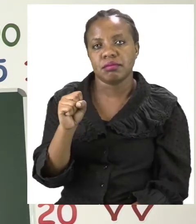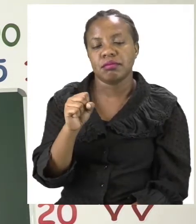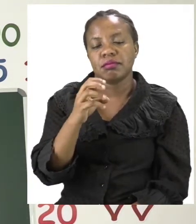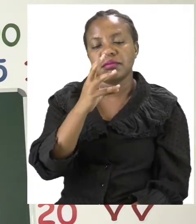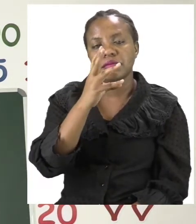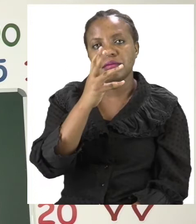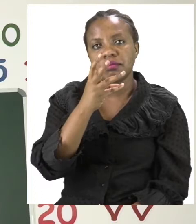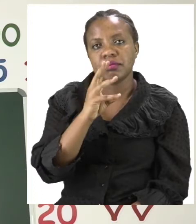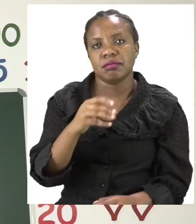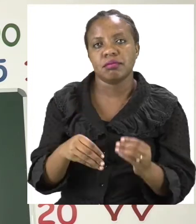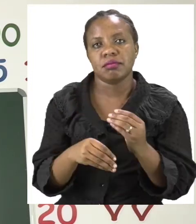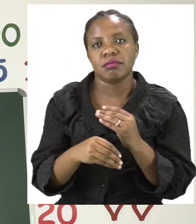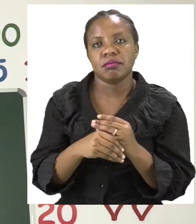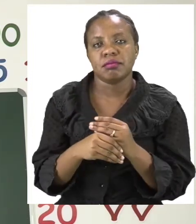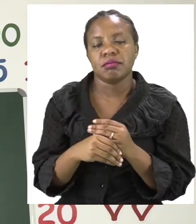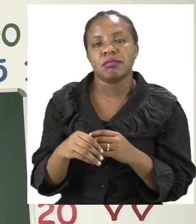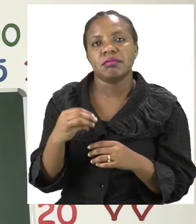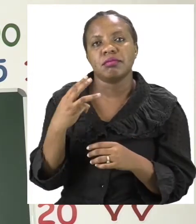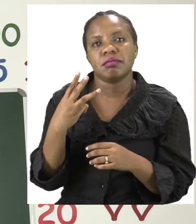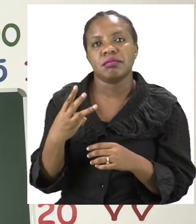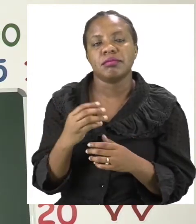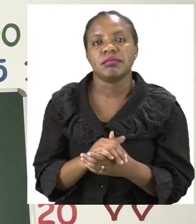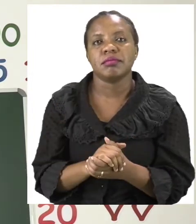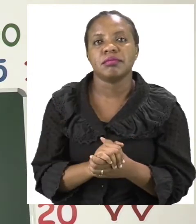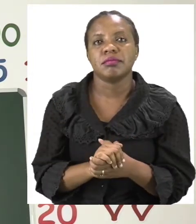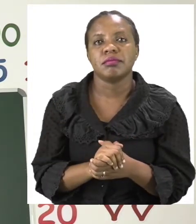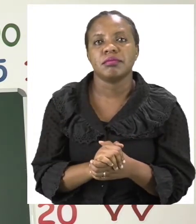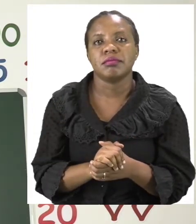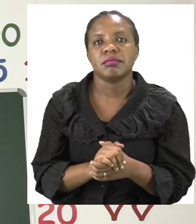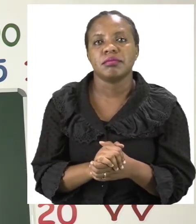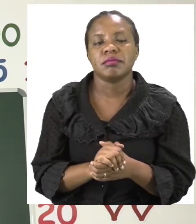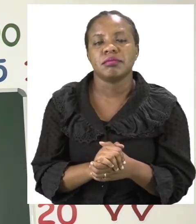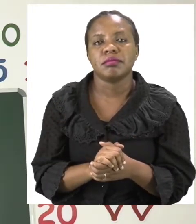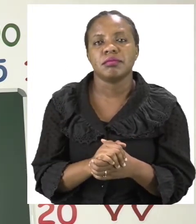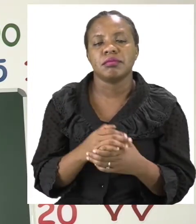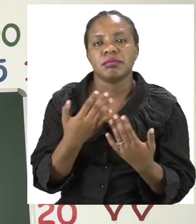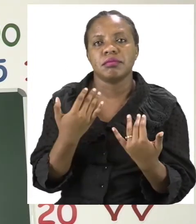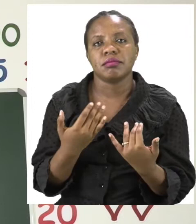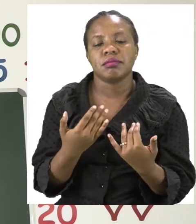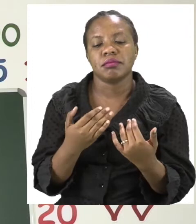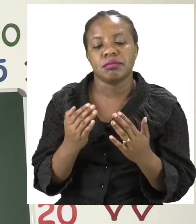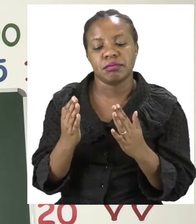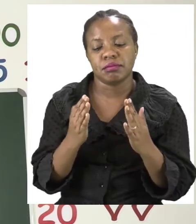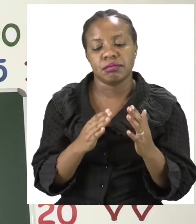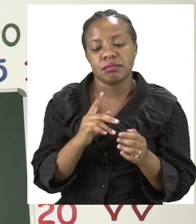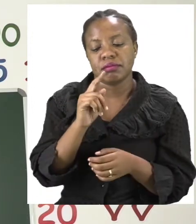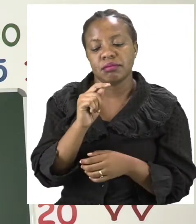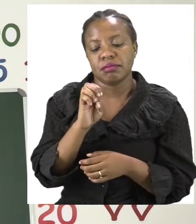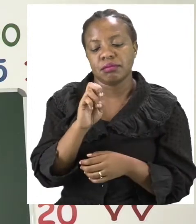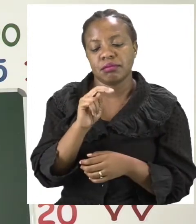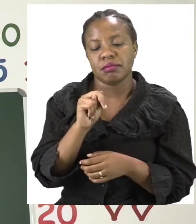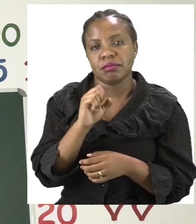now time for us to move on to the tens. So we have our tens here, and then